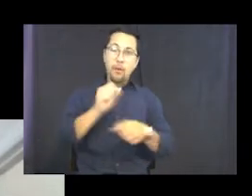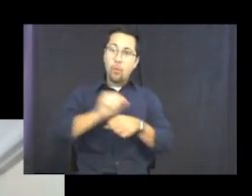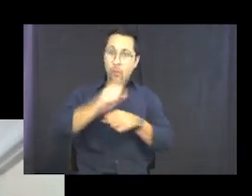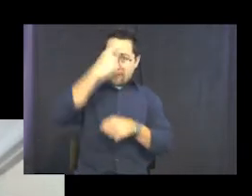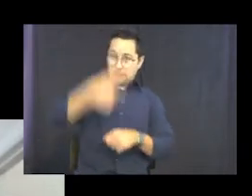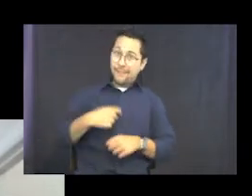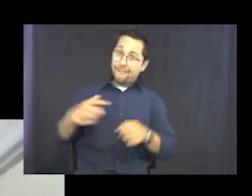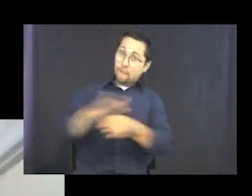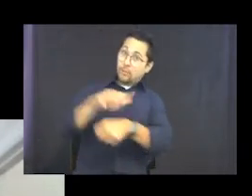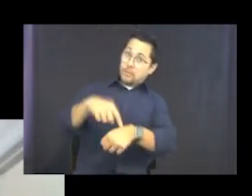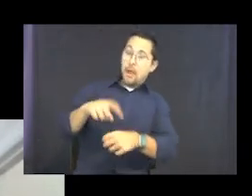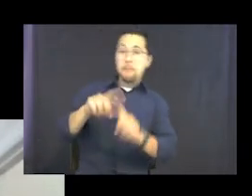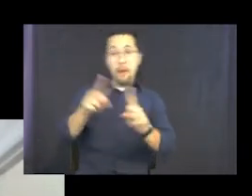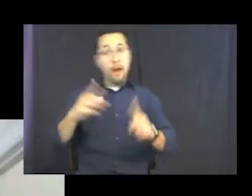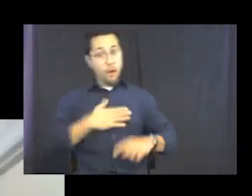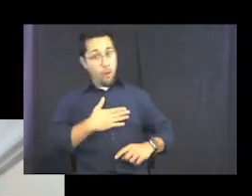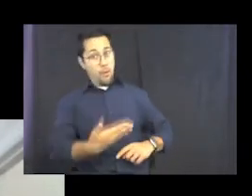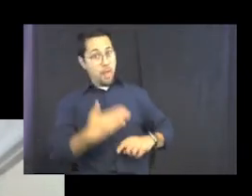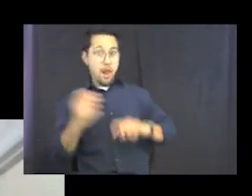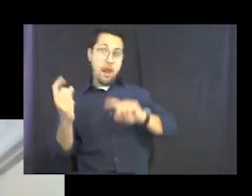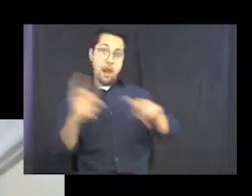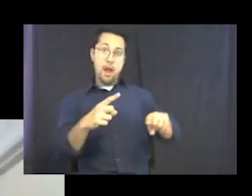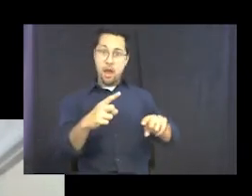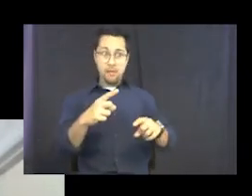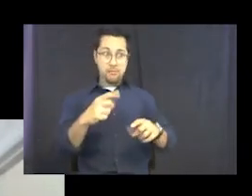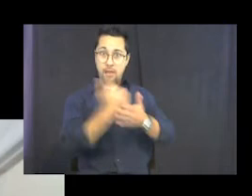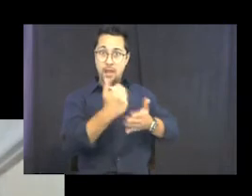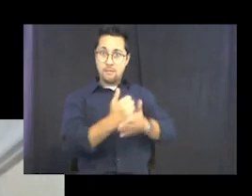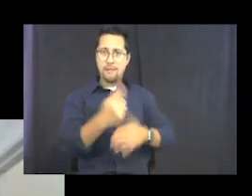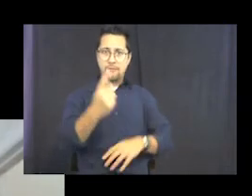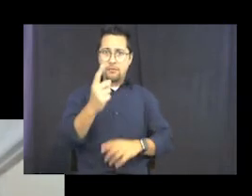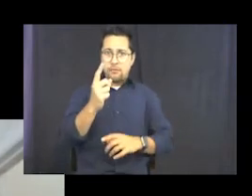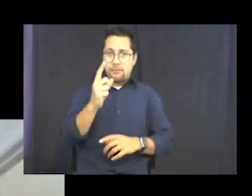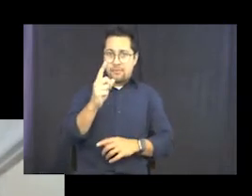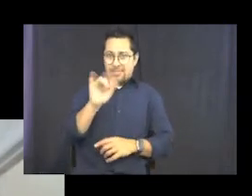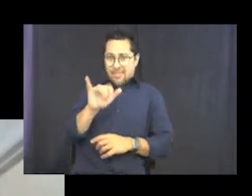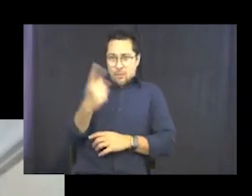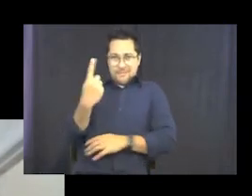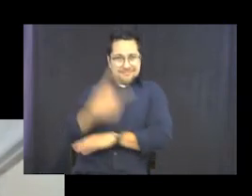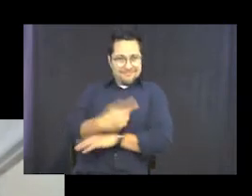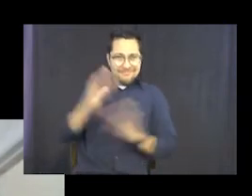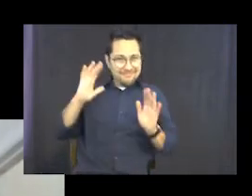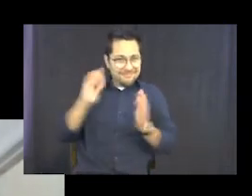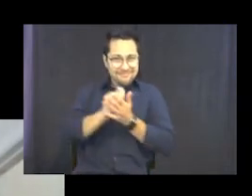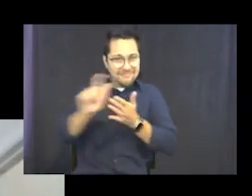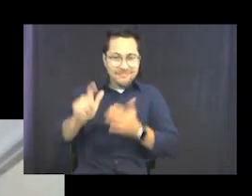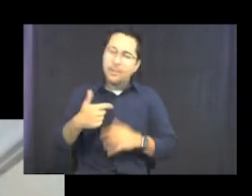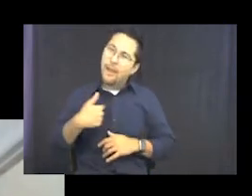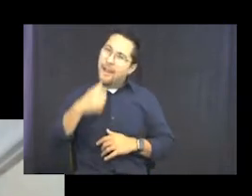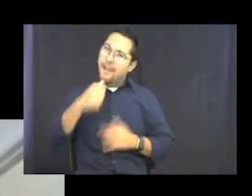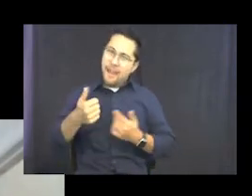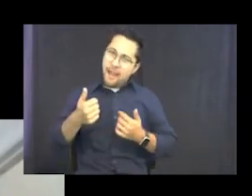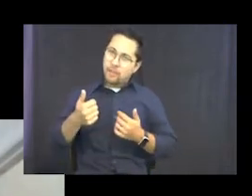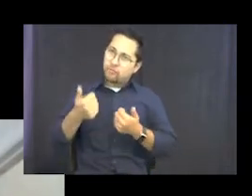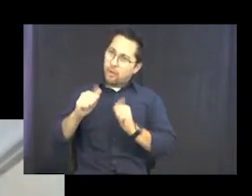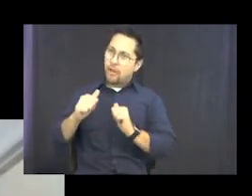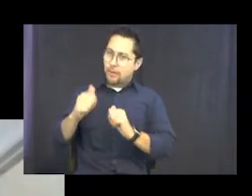but maybe they're willing to come in and help me out just for a day. So I never burn any